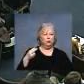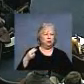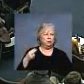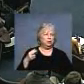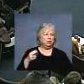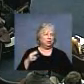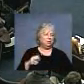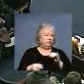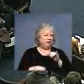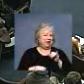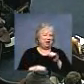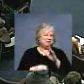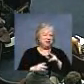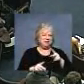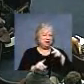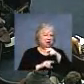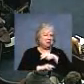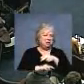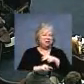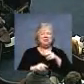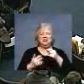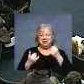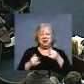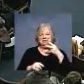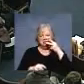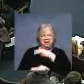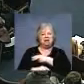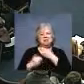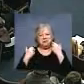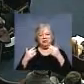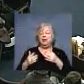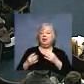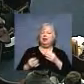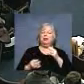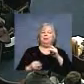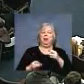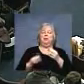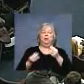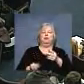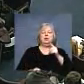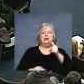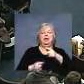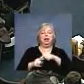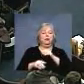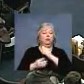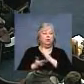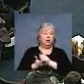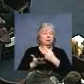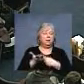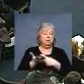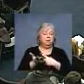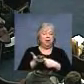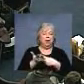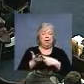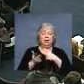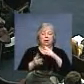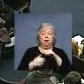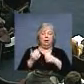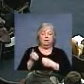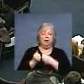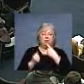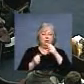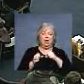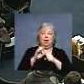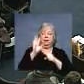yeah, I've never cut him off before, so let me cut him off this time. Now, there's a motion and a second to call the question. All in favor indicate by saying aye. Aye. Opposed,